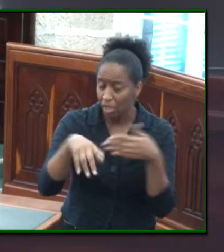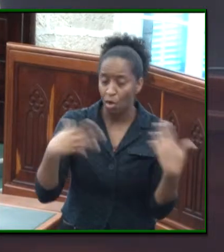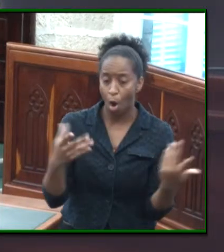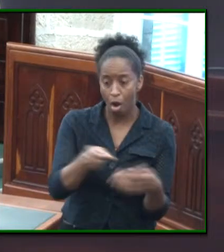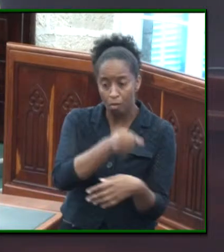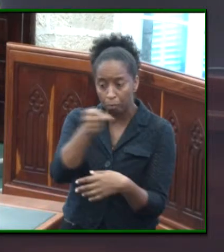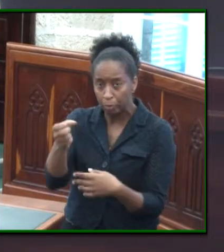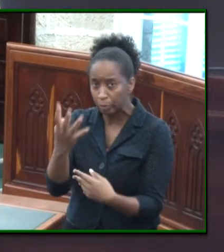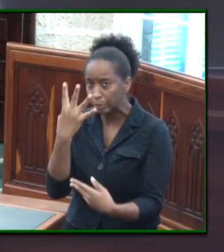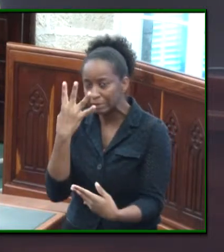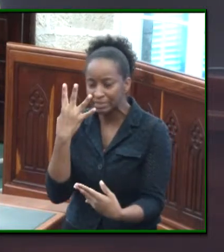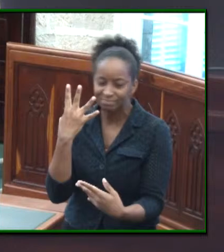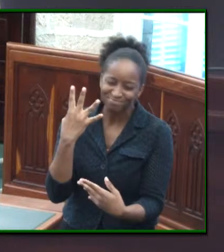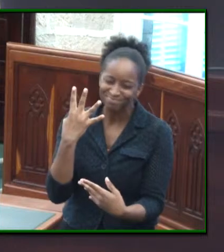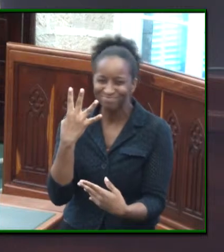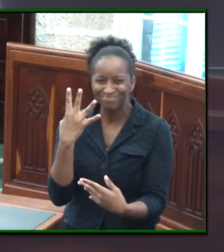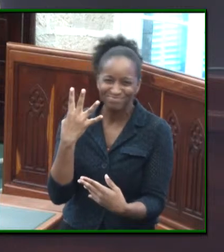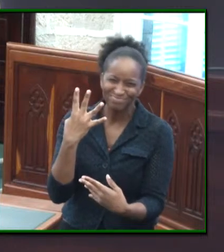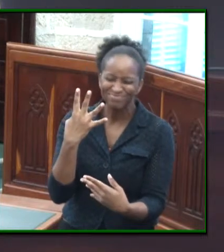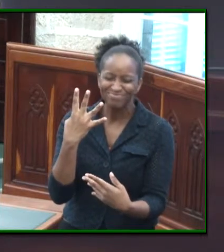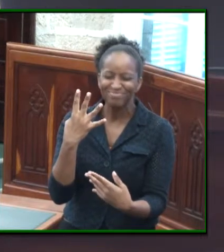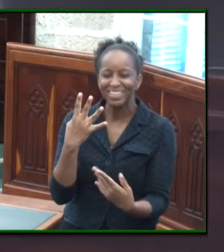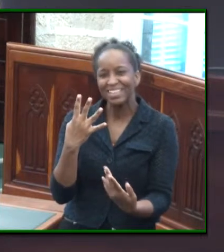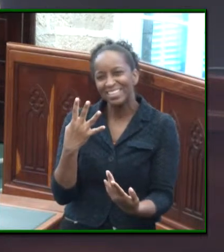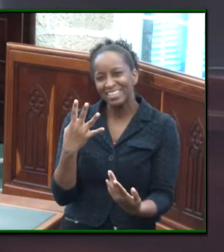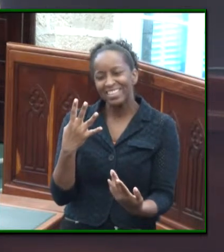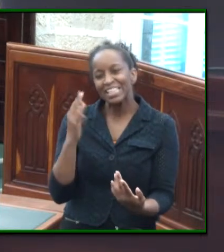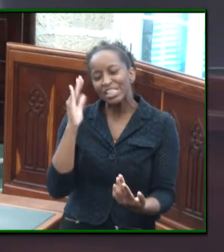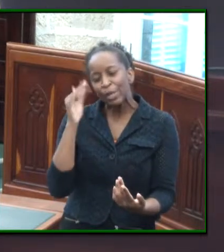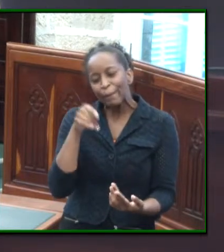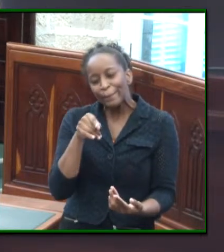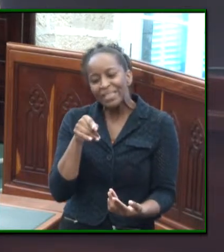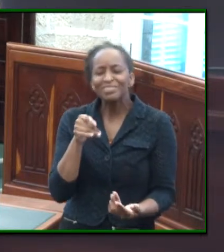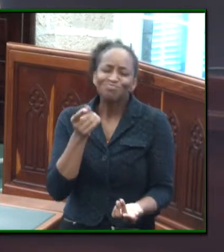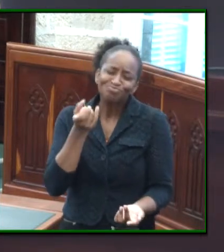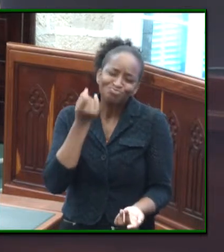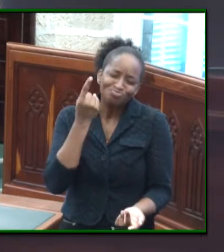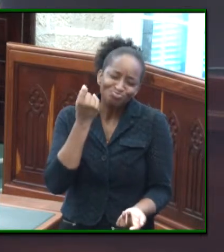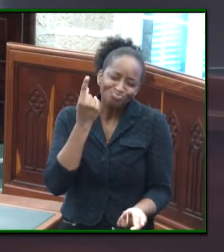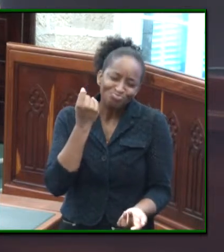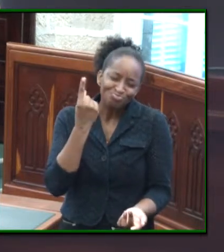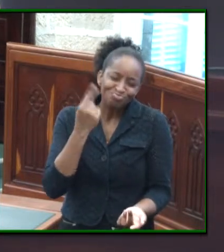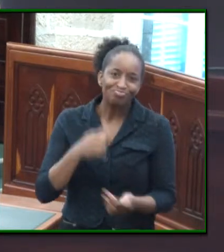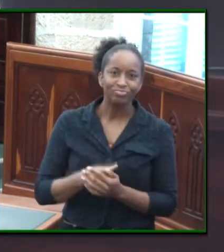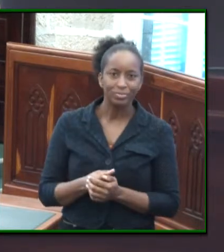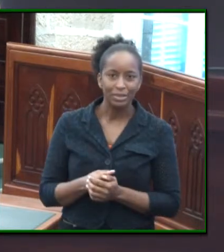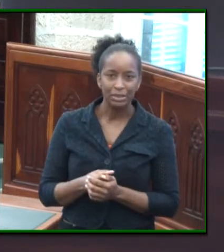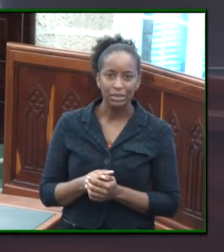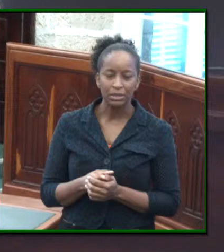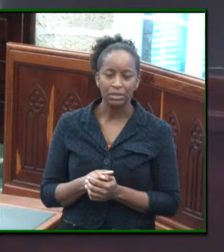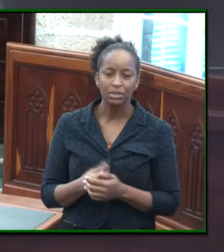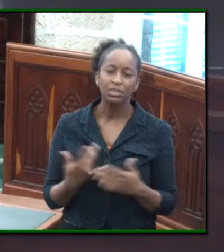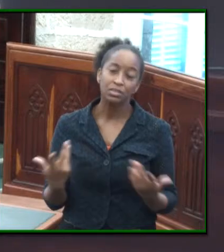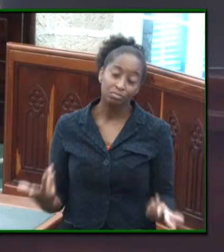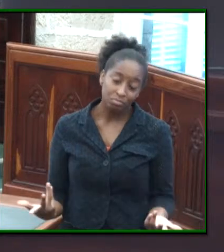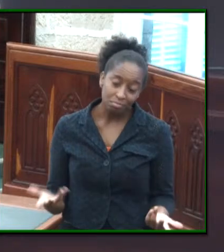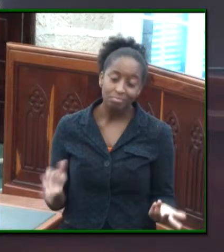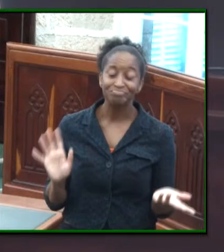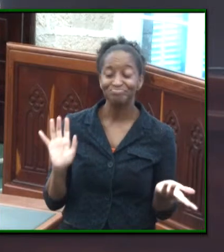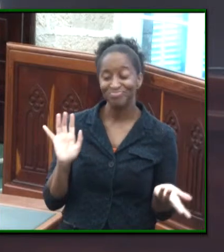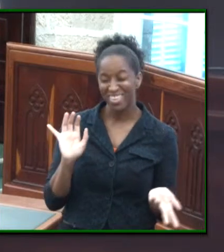get these types of offenses occurring. So yes, we will continue to do our best to assist the